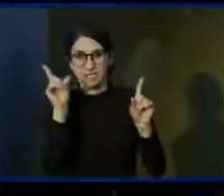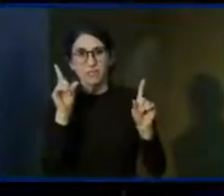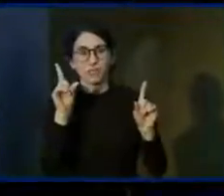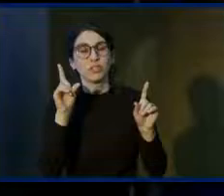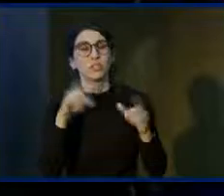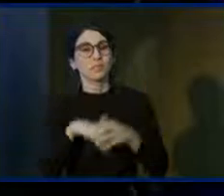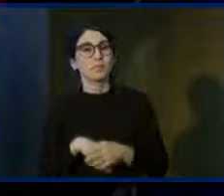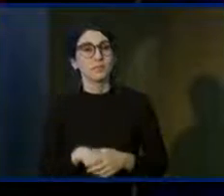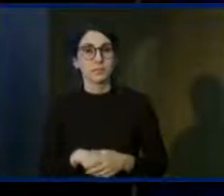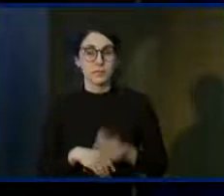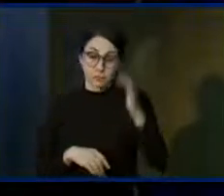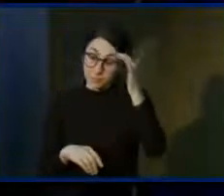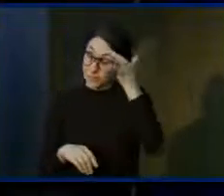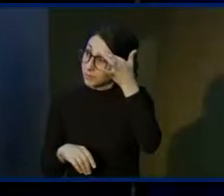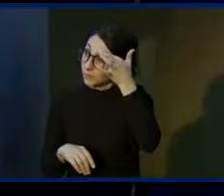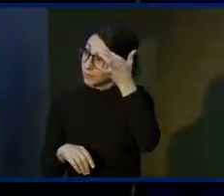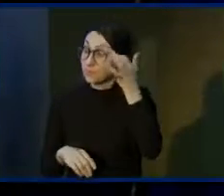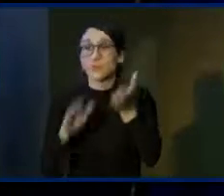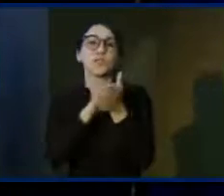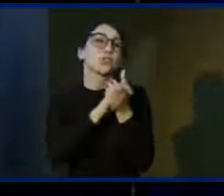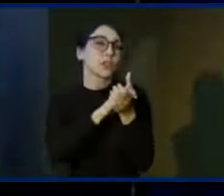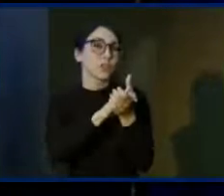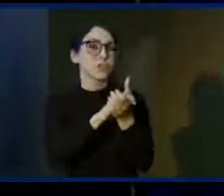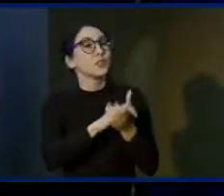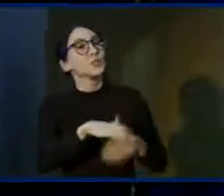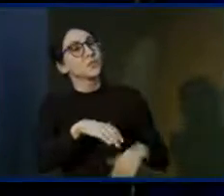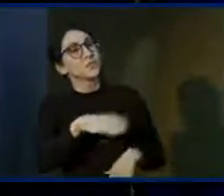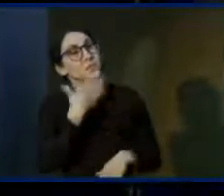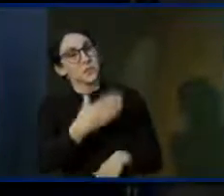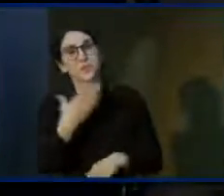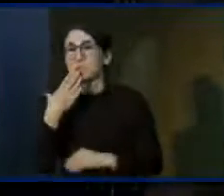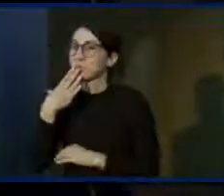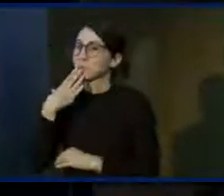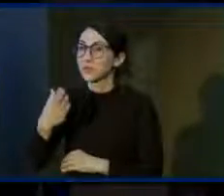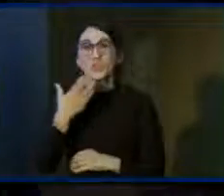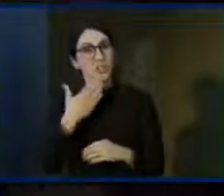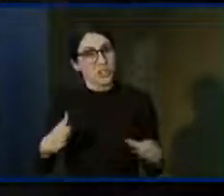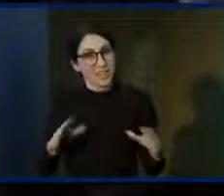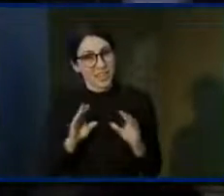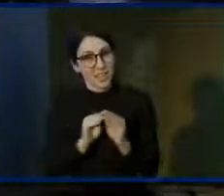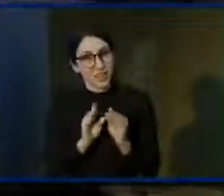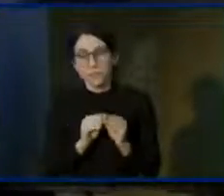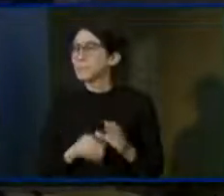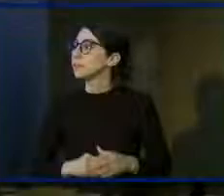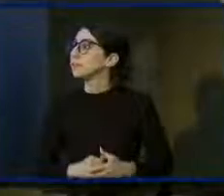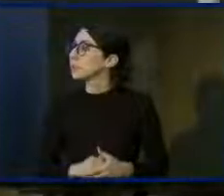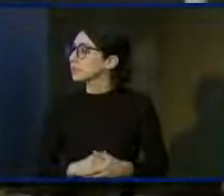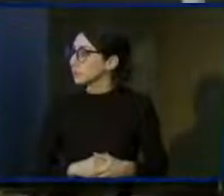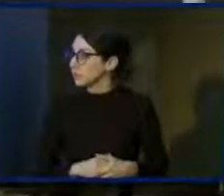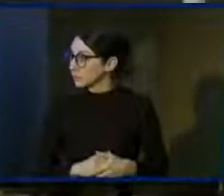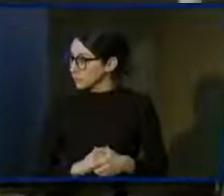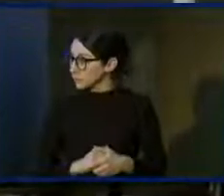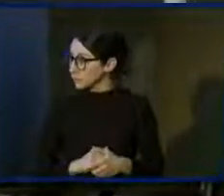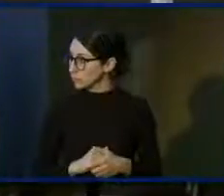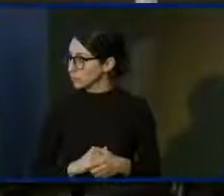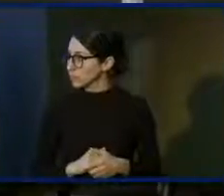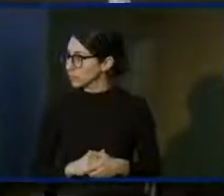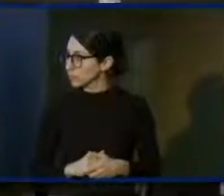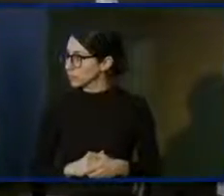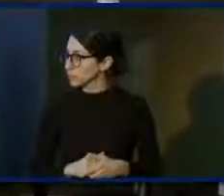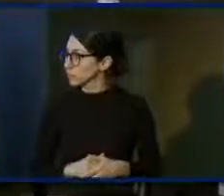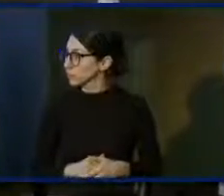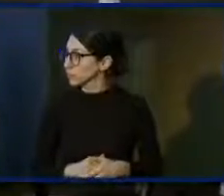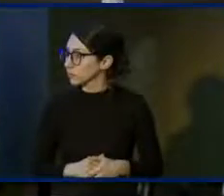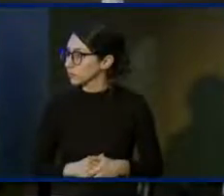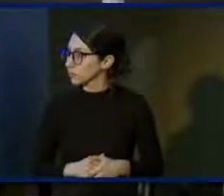Mayor. Absolutely. So, congratulations. Thank you. Thank you. Good Really session. did. And so, you know, in expanding